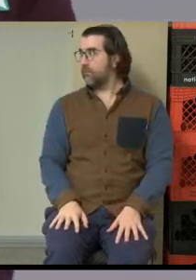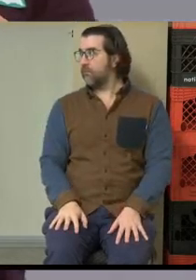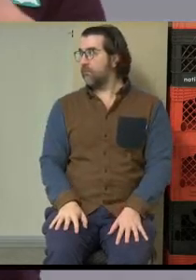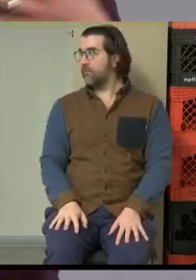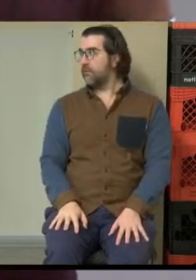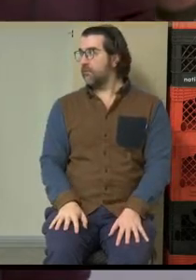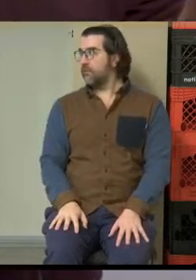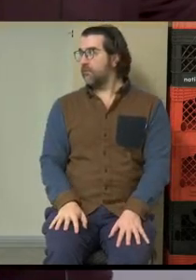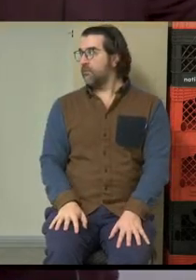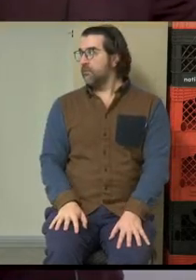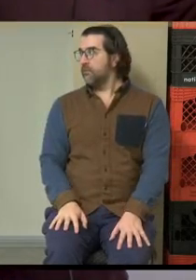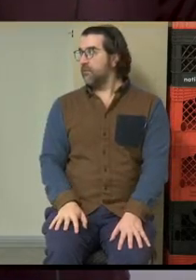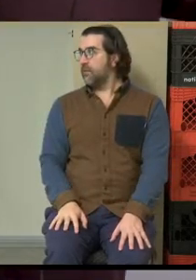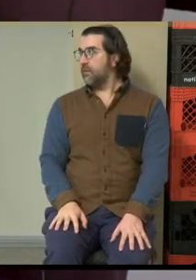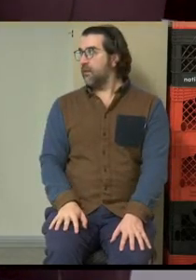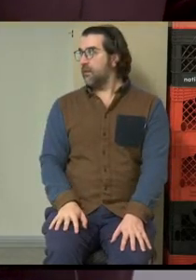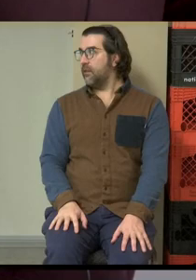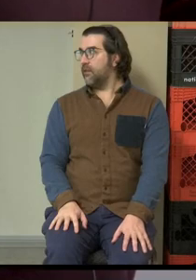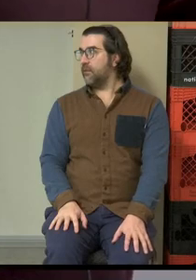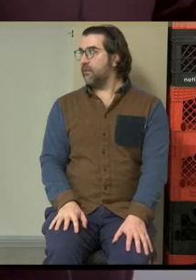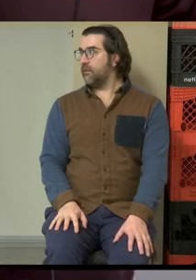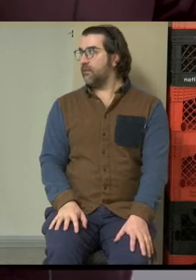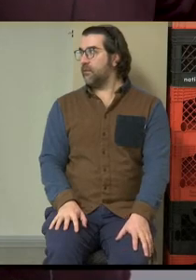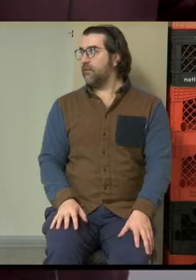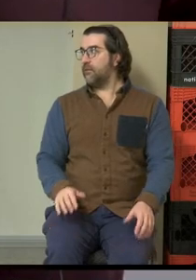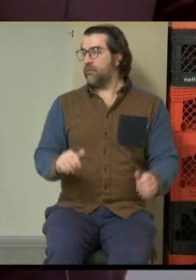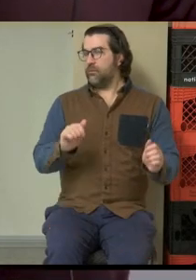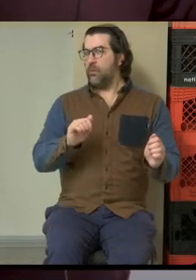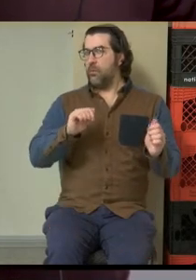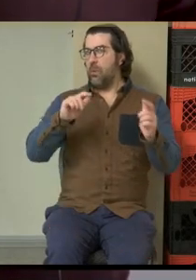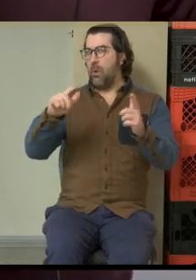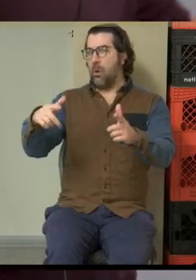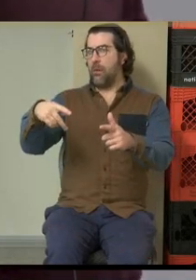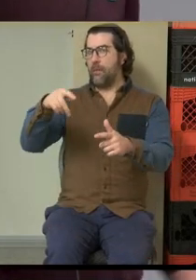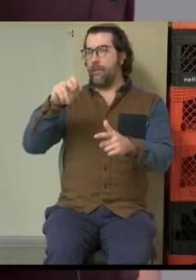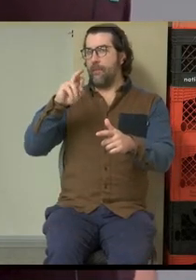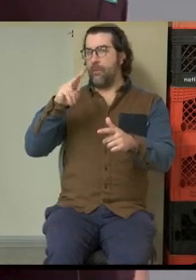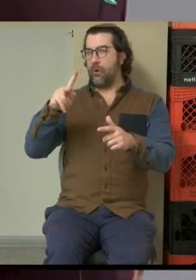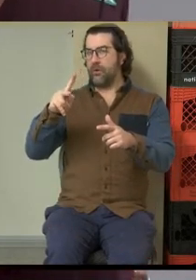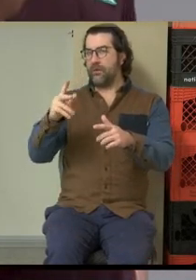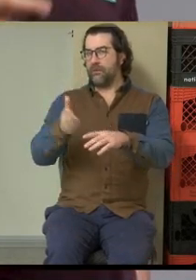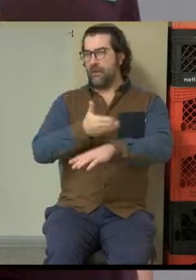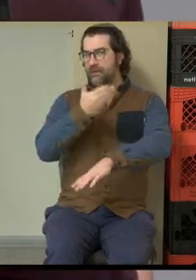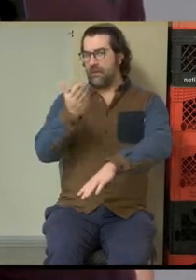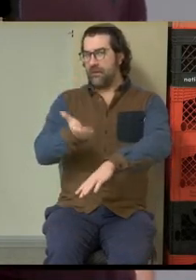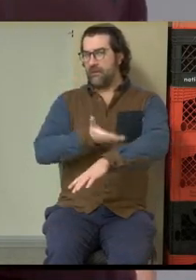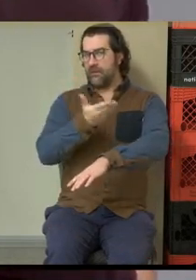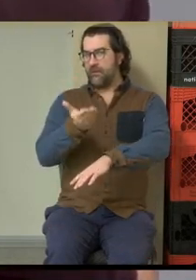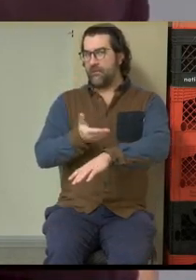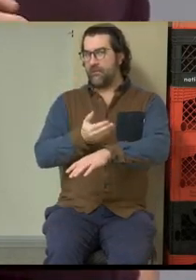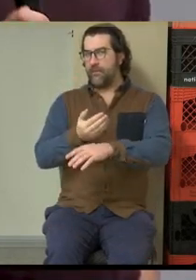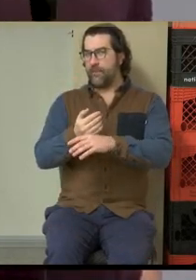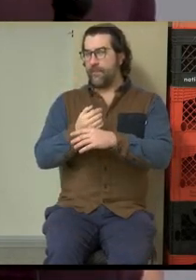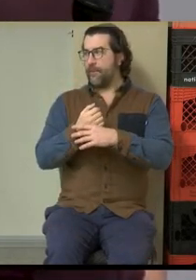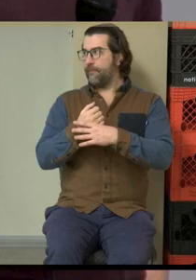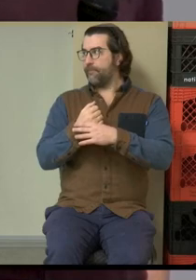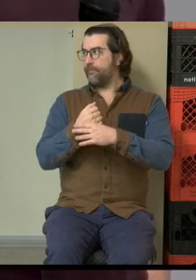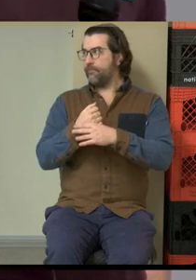I'll let Andrea answer, but in short, all of the park space is being renovated as part of this. Well,